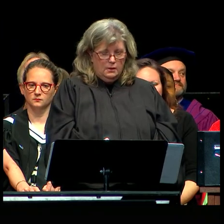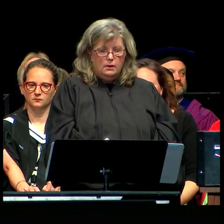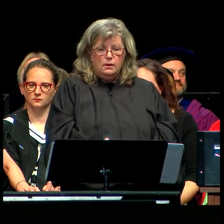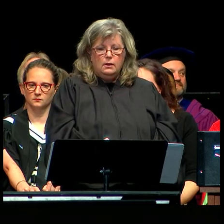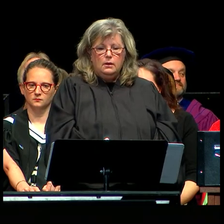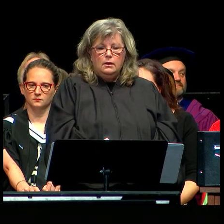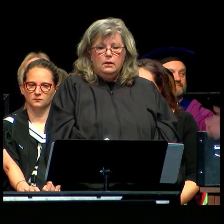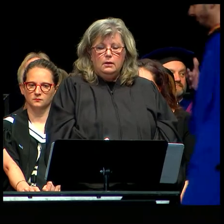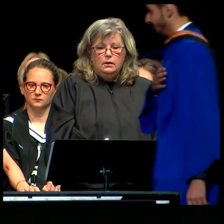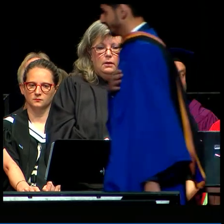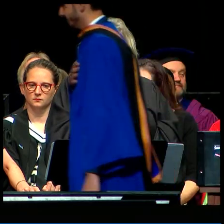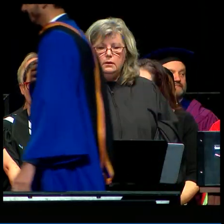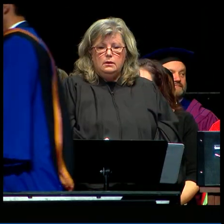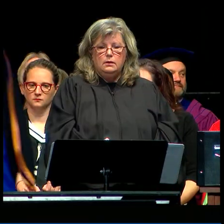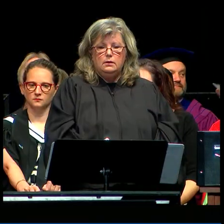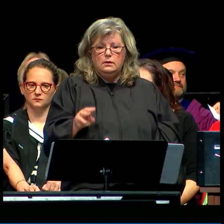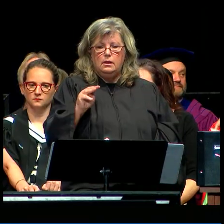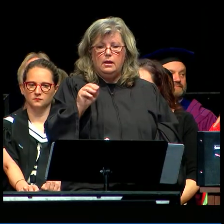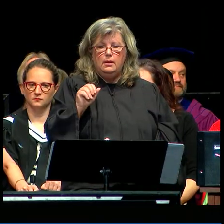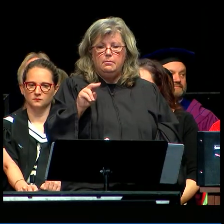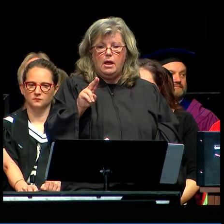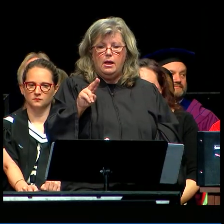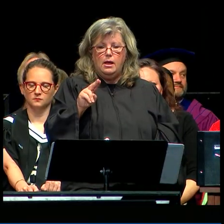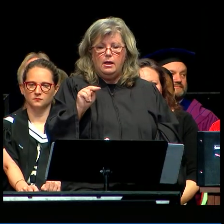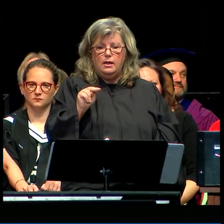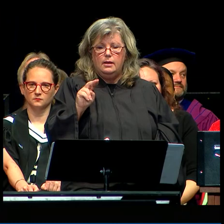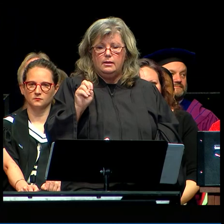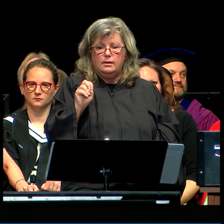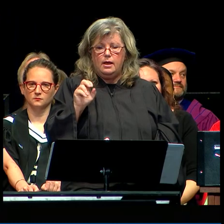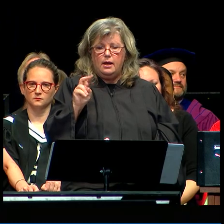Manav Harsh Kumar Dora.